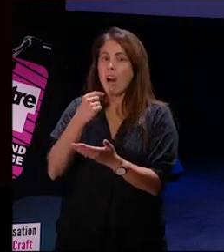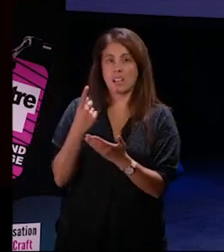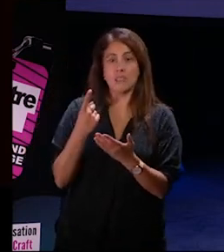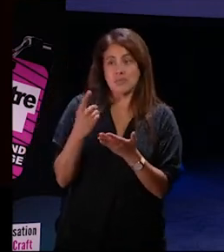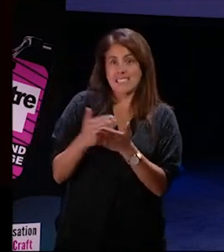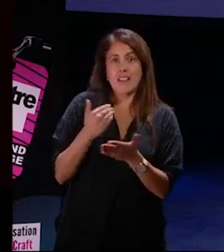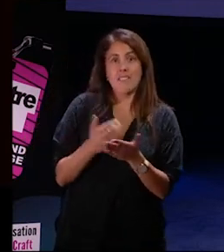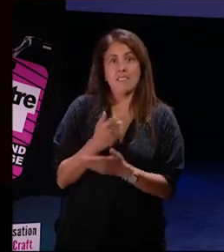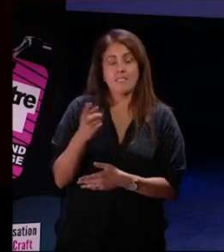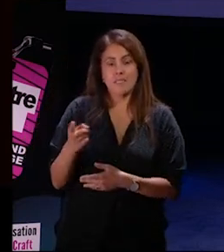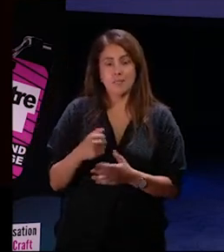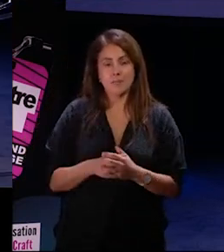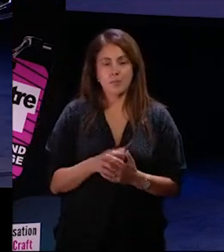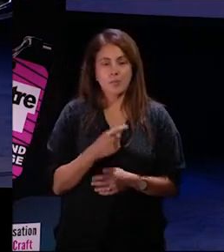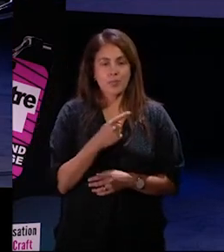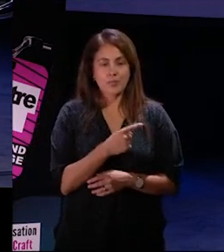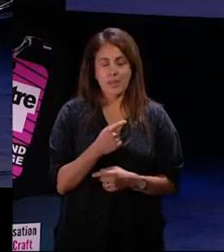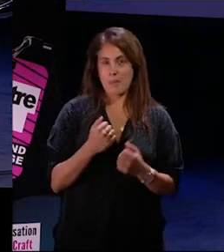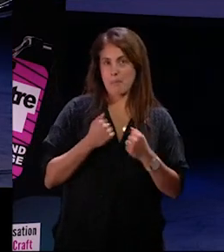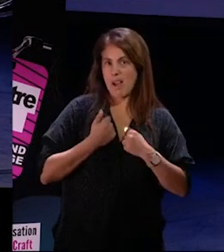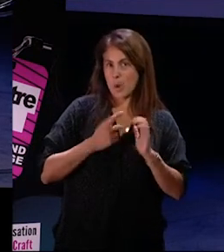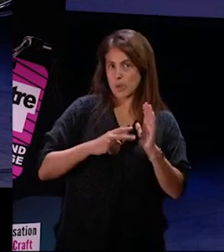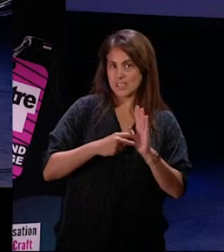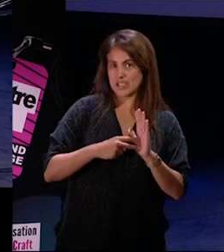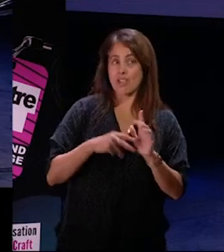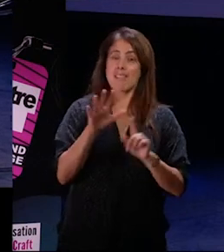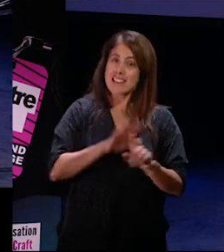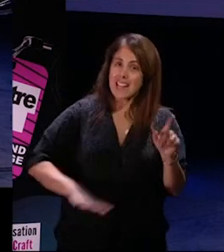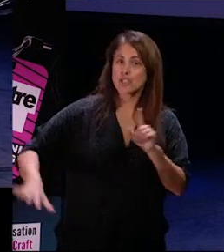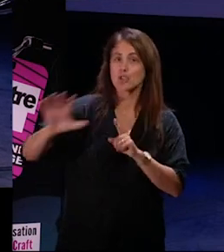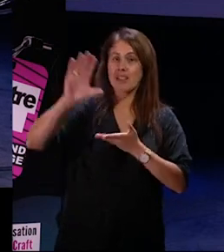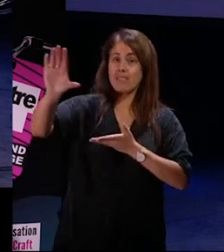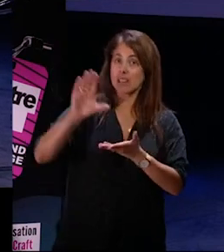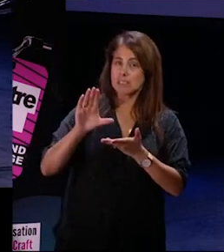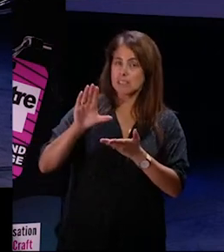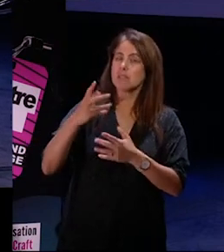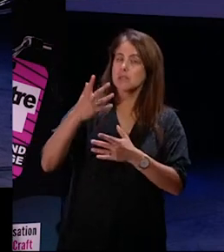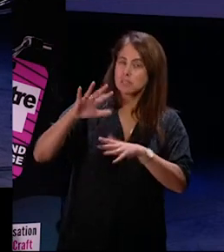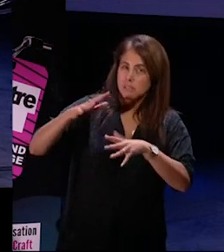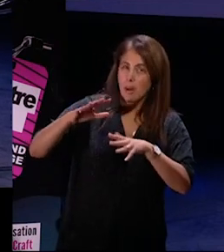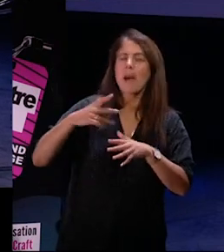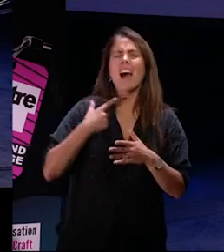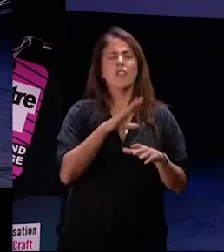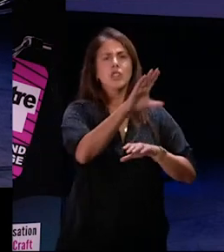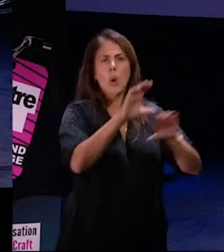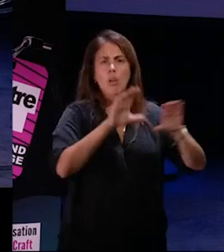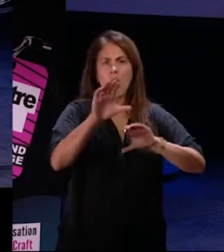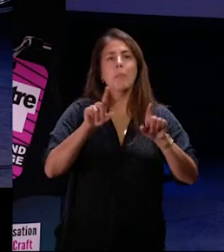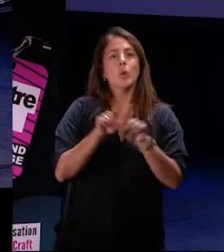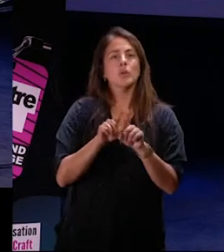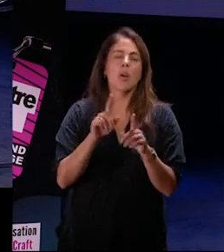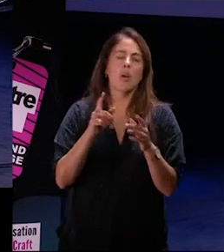there. And I come from an organisation which is nationally funded in part. There's donors and then there's box